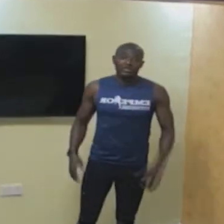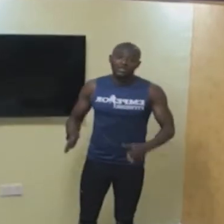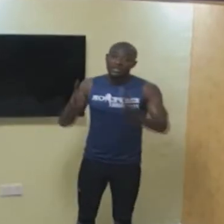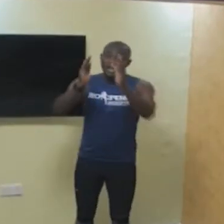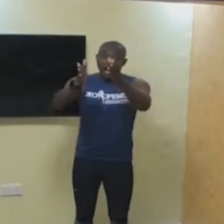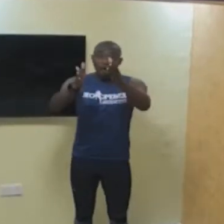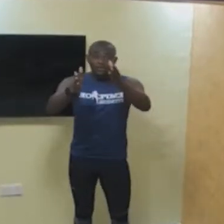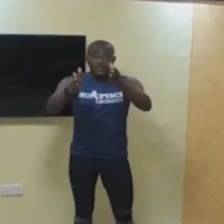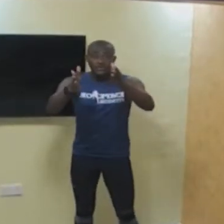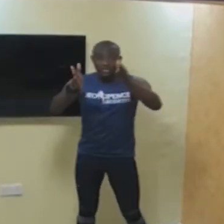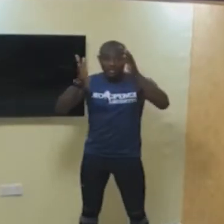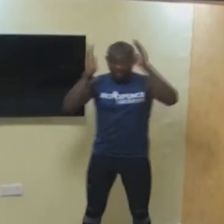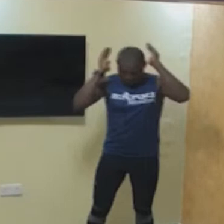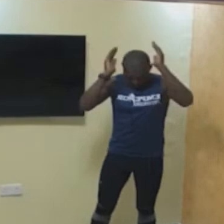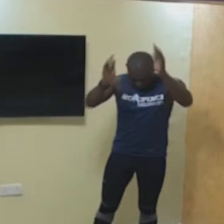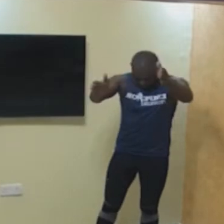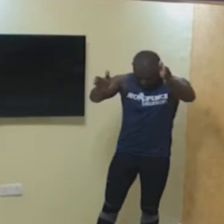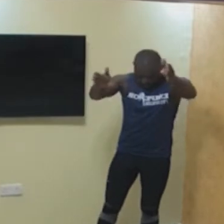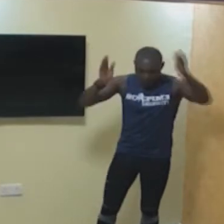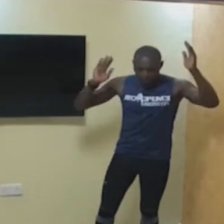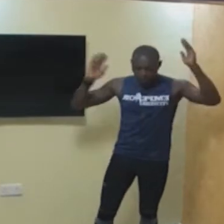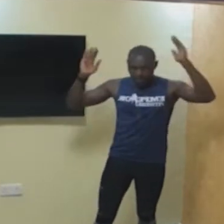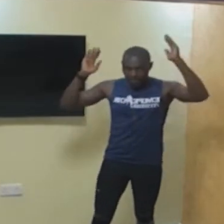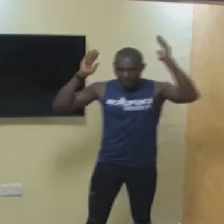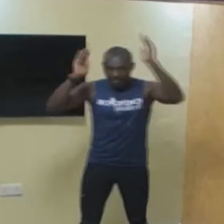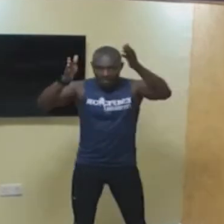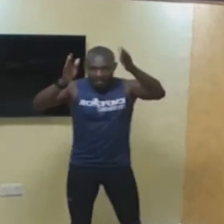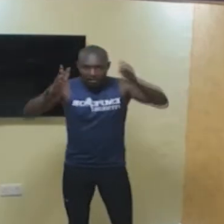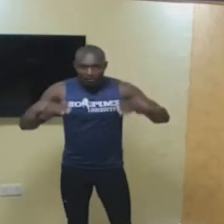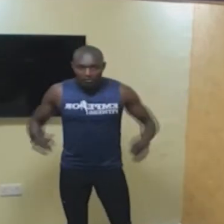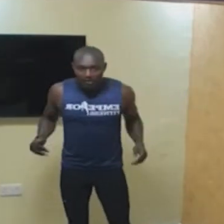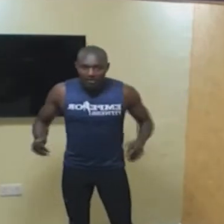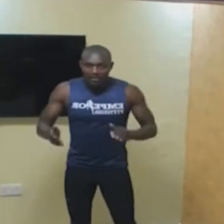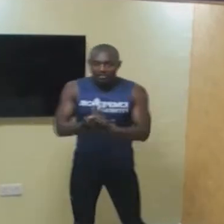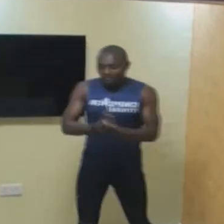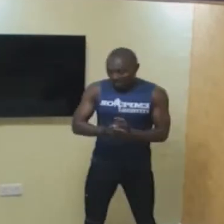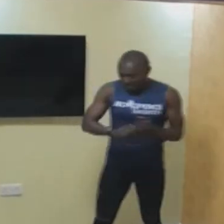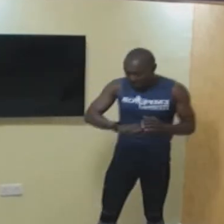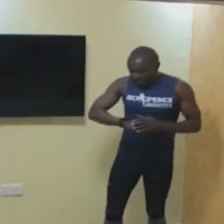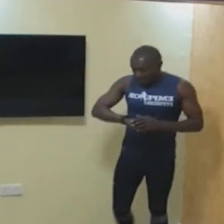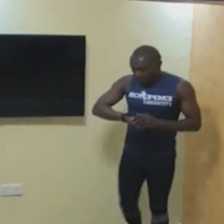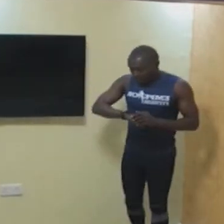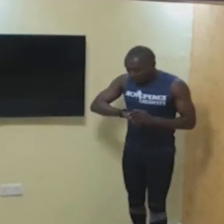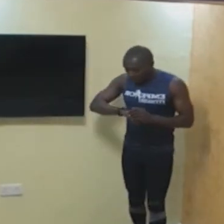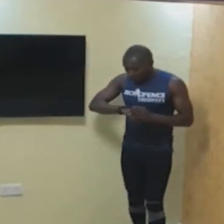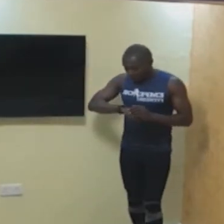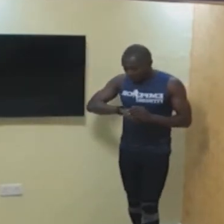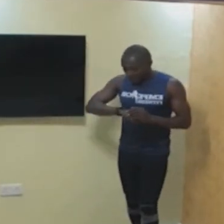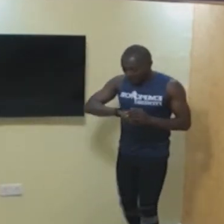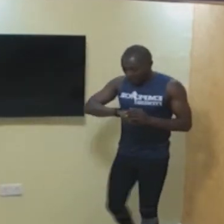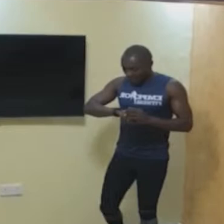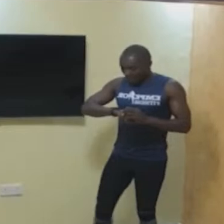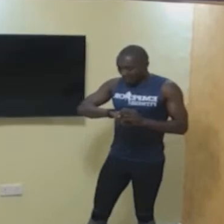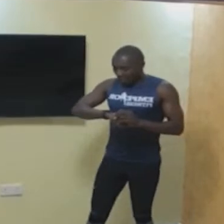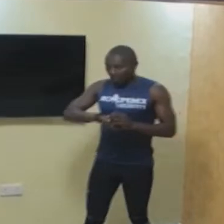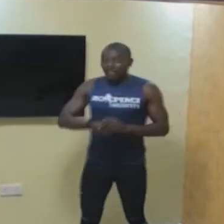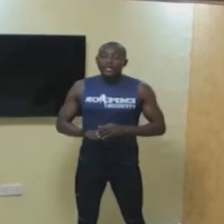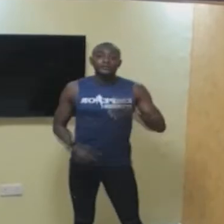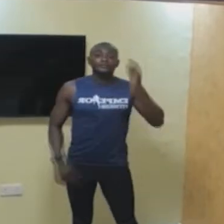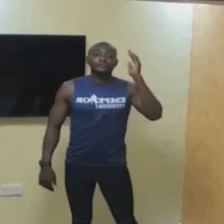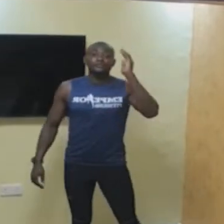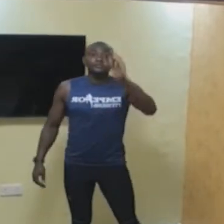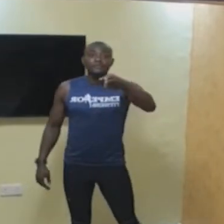so good. I hope you're enjoying it. And thank you so much for making NTV your number 1 choice.